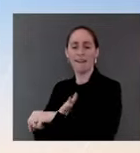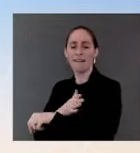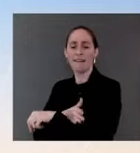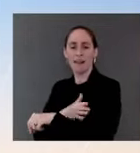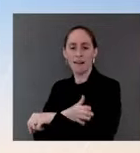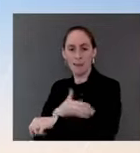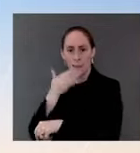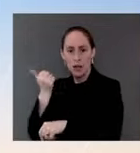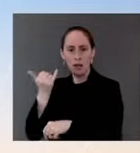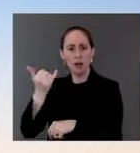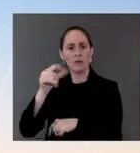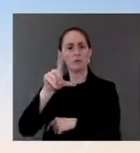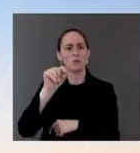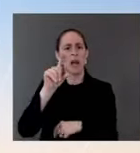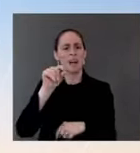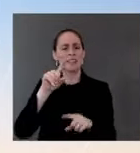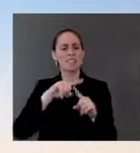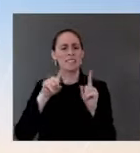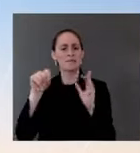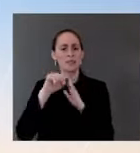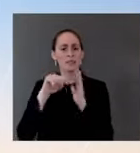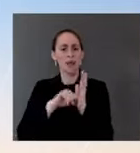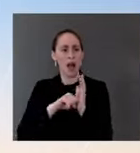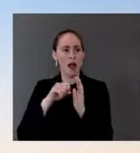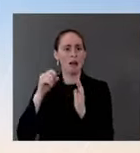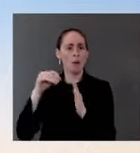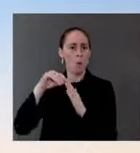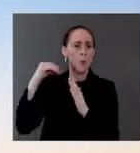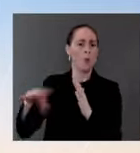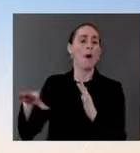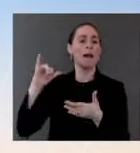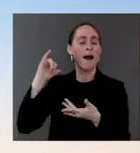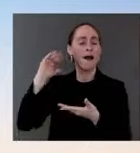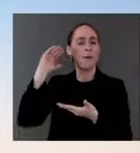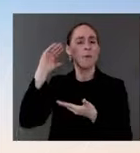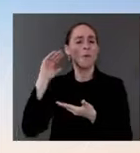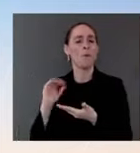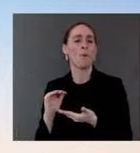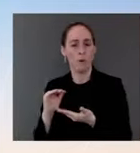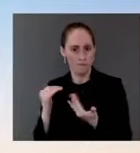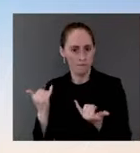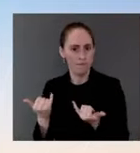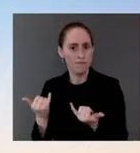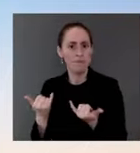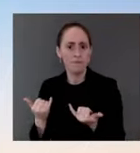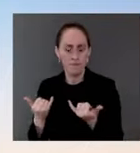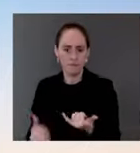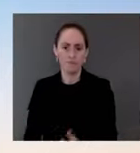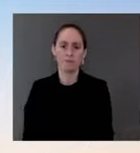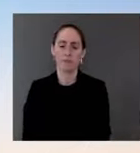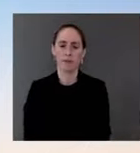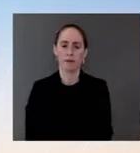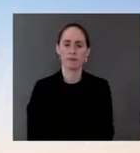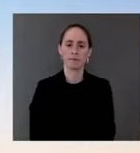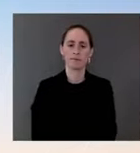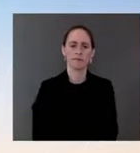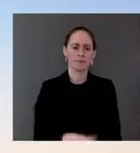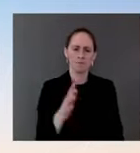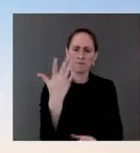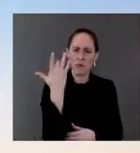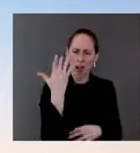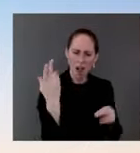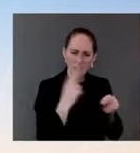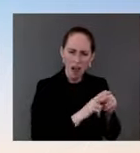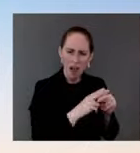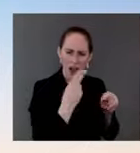Another key driver in these inflation numbers is the price of cars. We're seeing wholesale car prices come down. That means when families